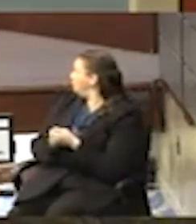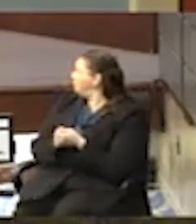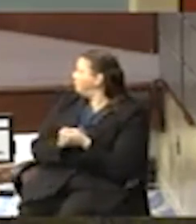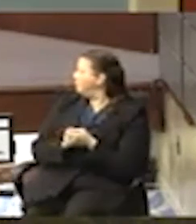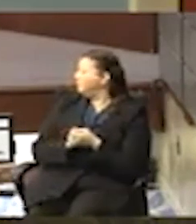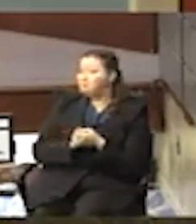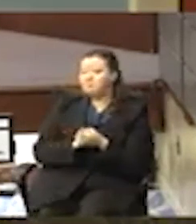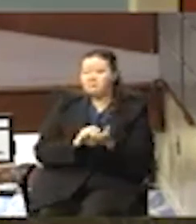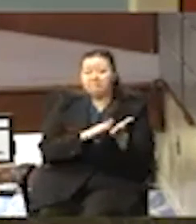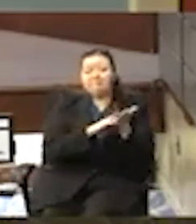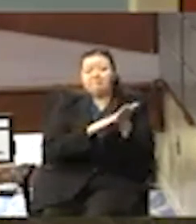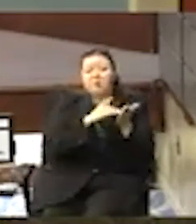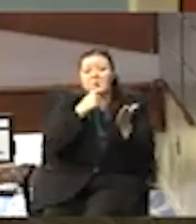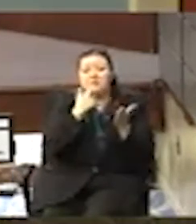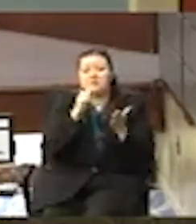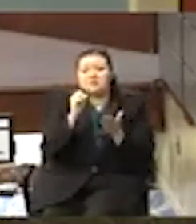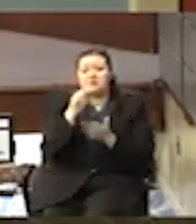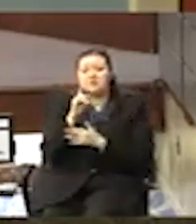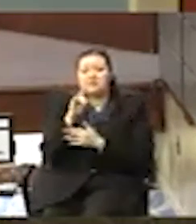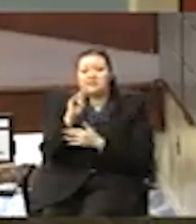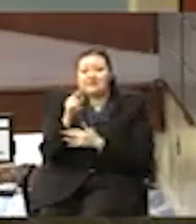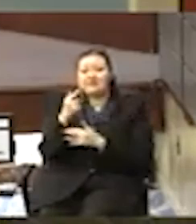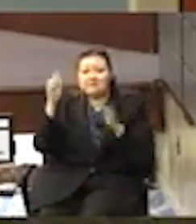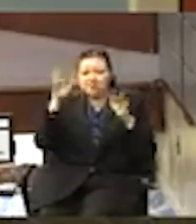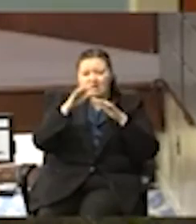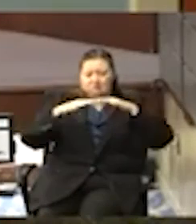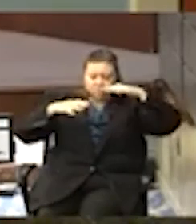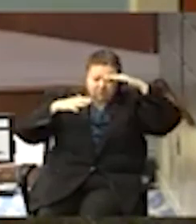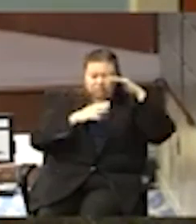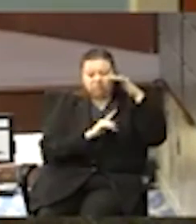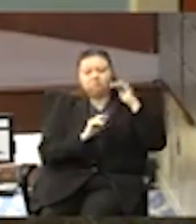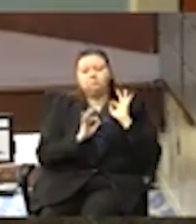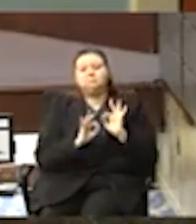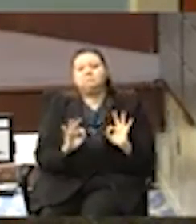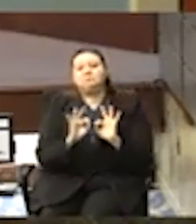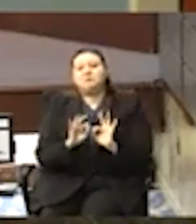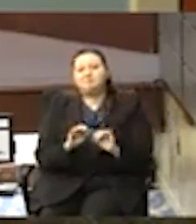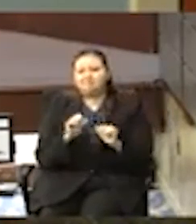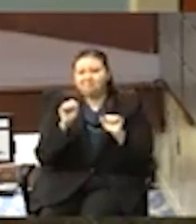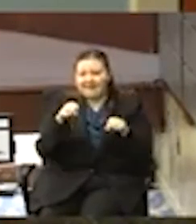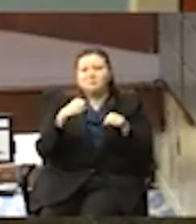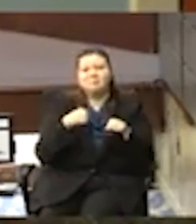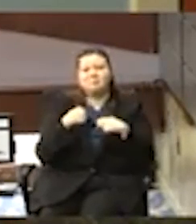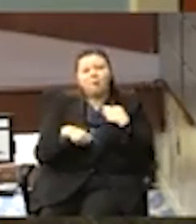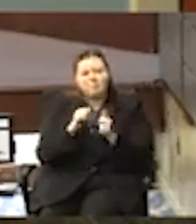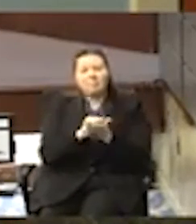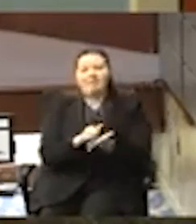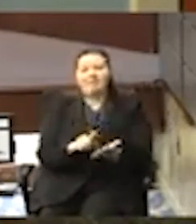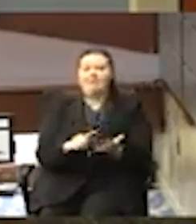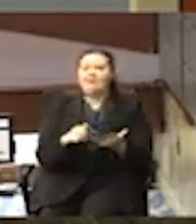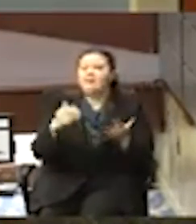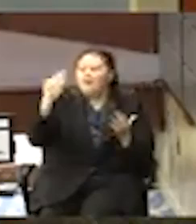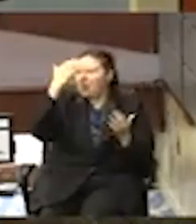want to give a shout out to whoever said shading was important, because sometimes we have problems with that. And I